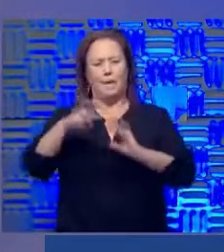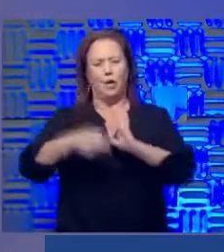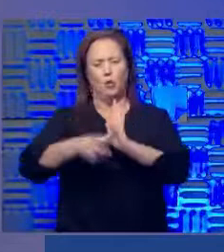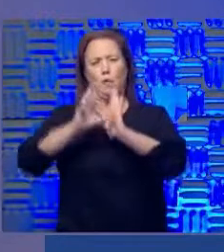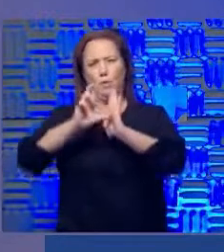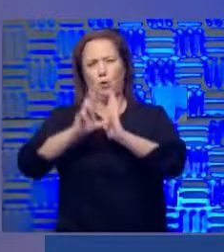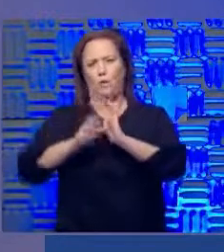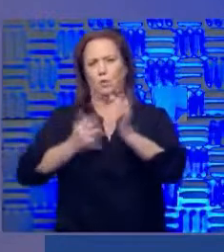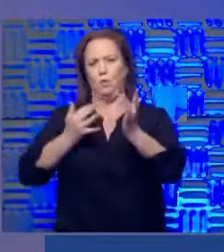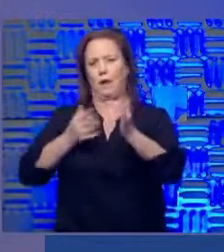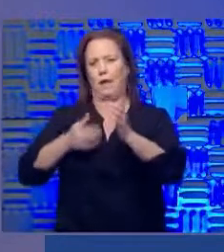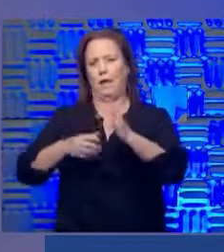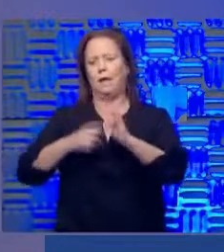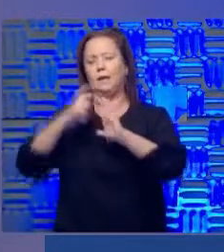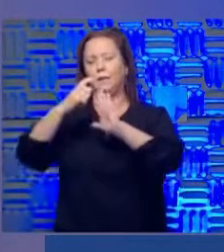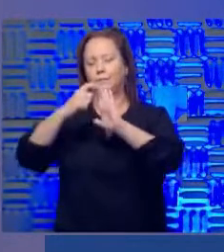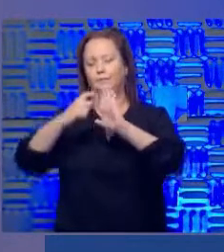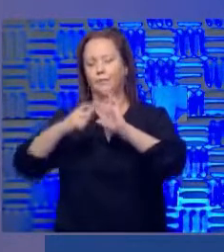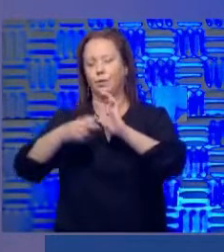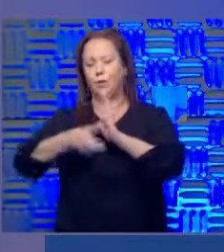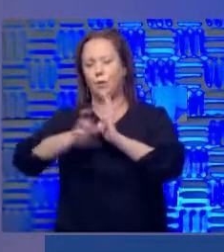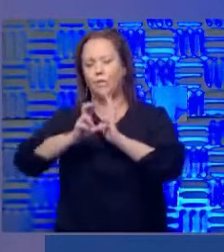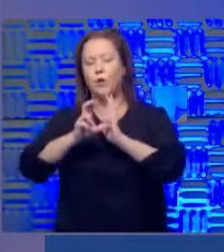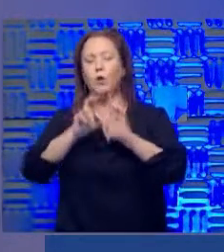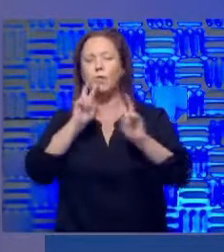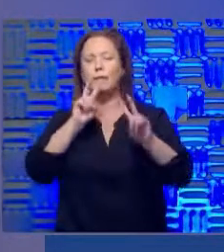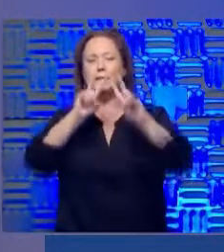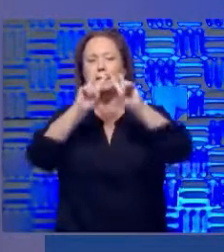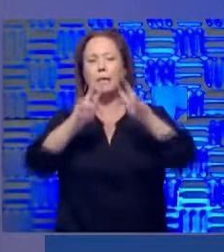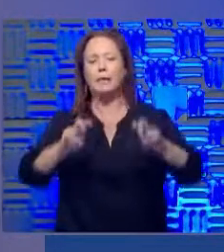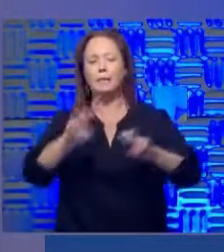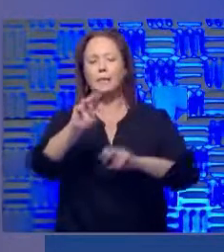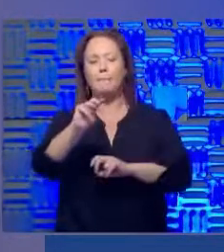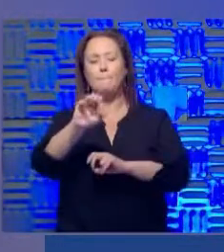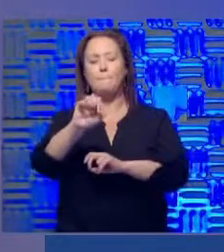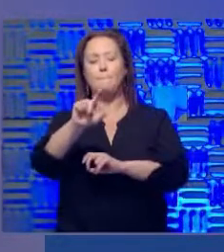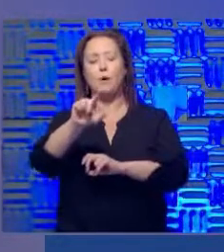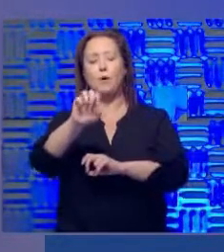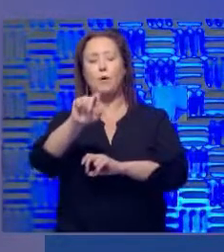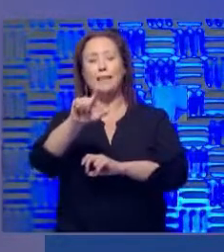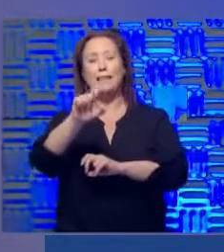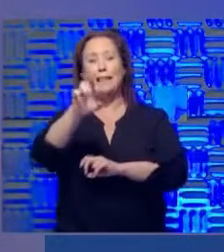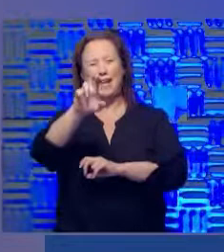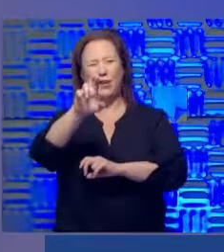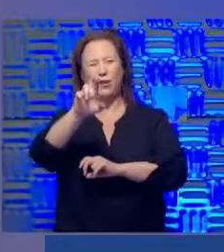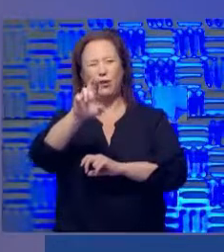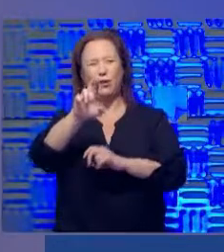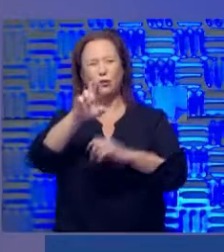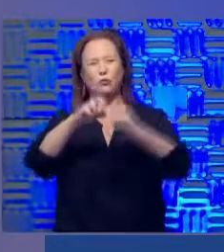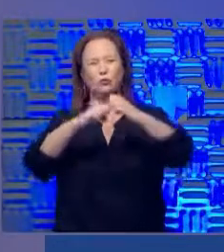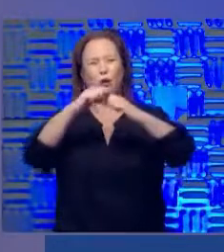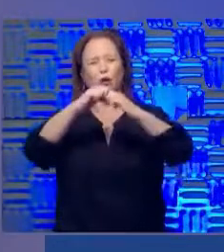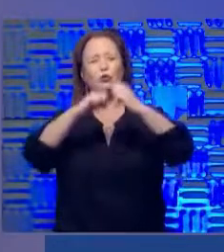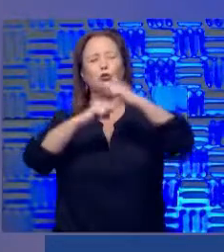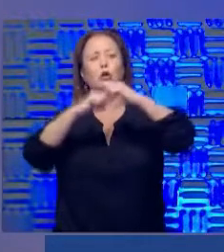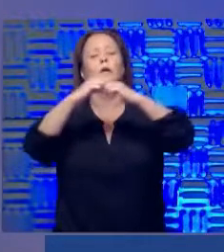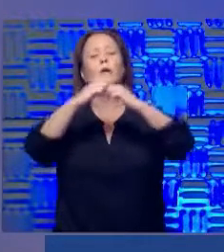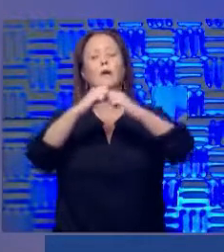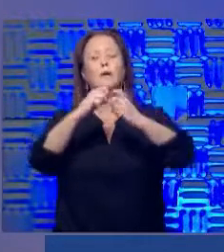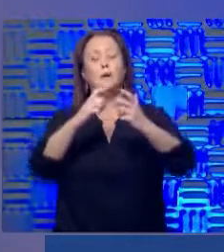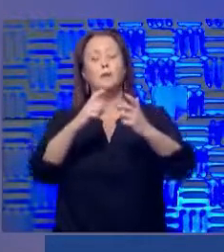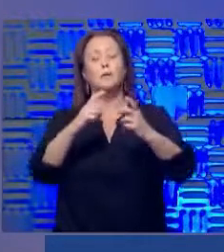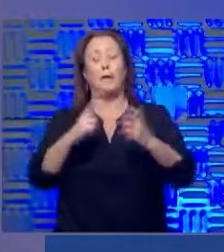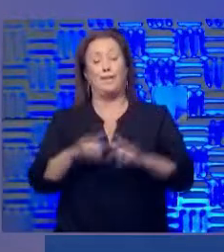review process that's looked at the molecular structure and the actual base pairs and the mutation. So I think we need to start out by,